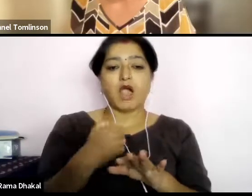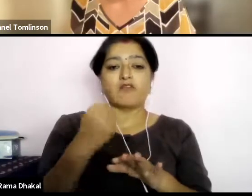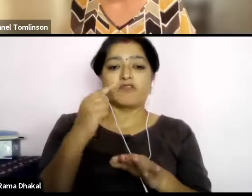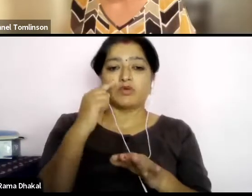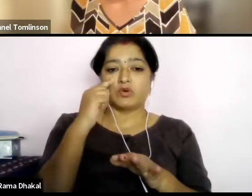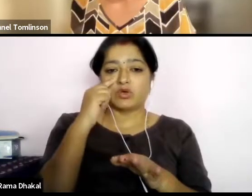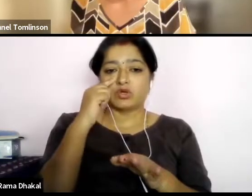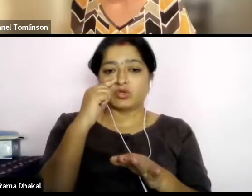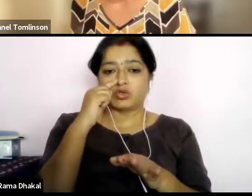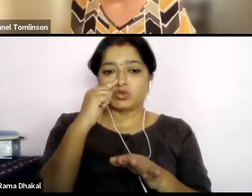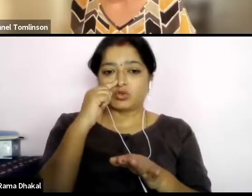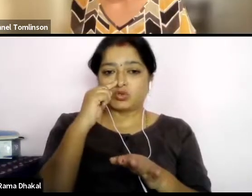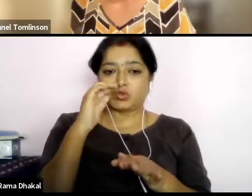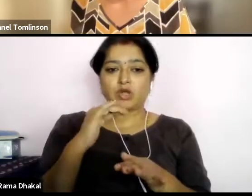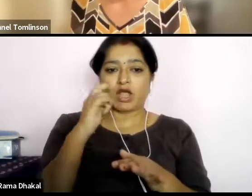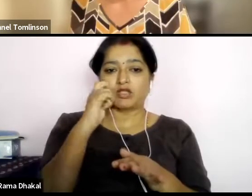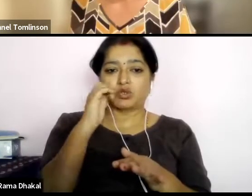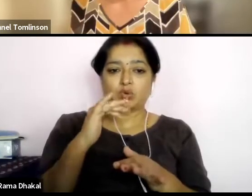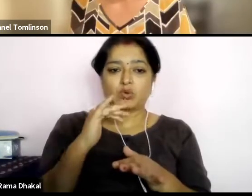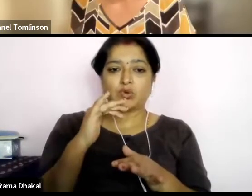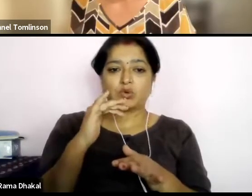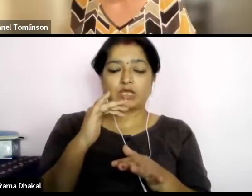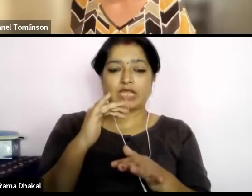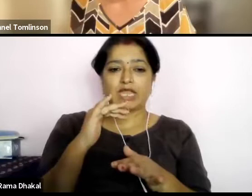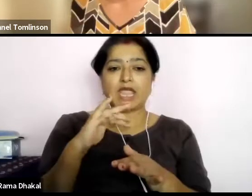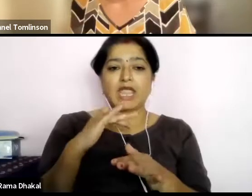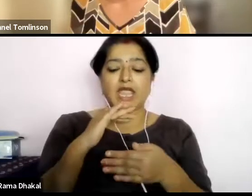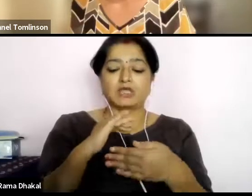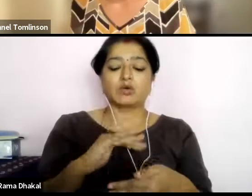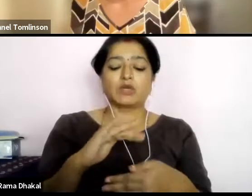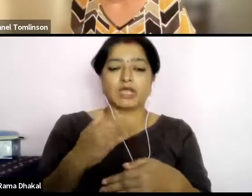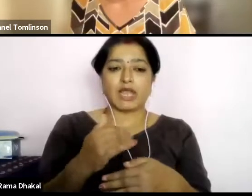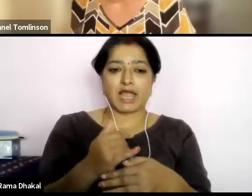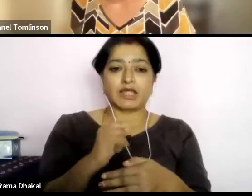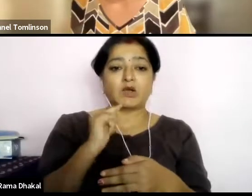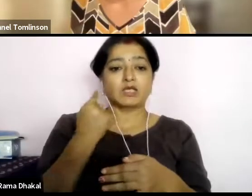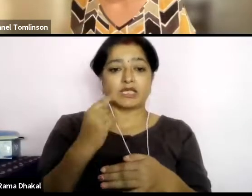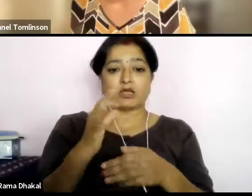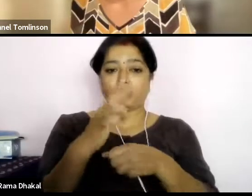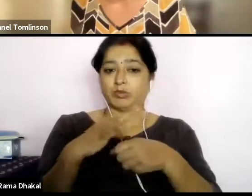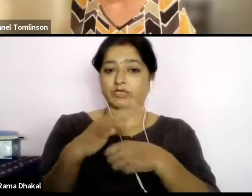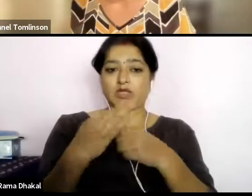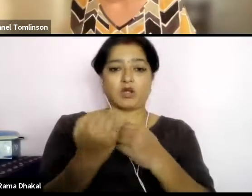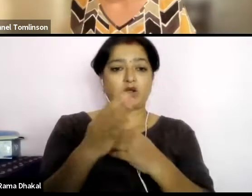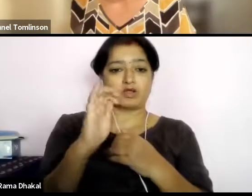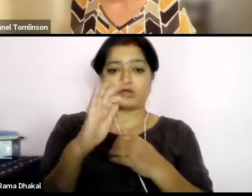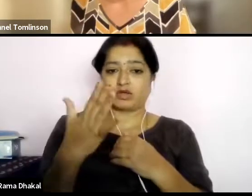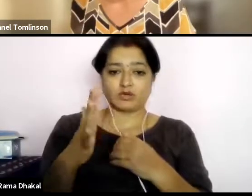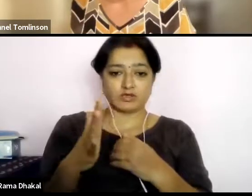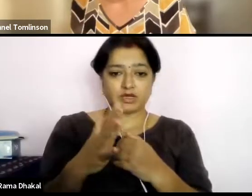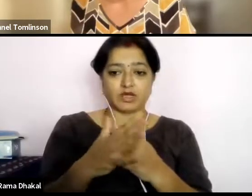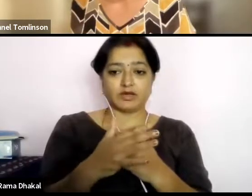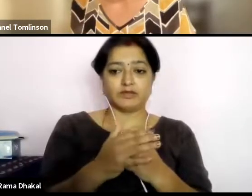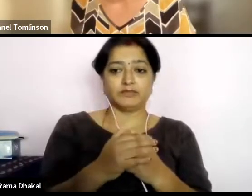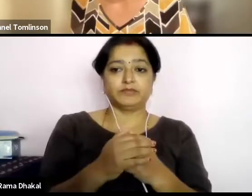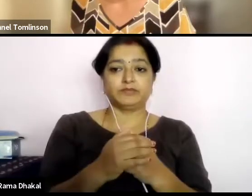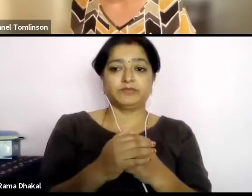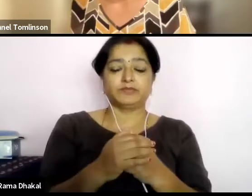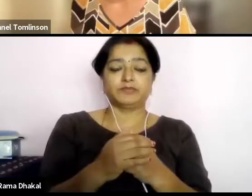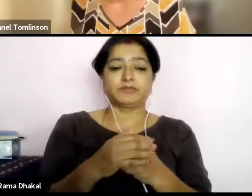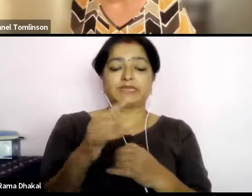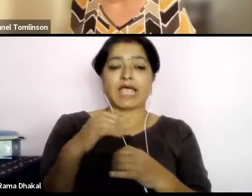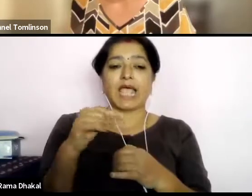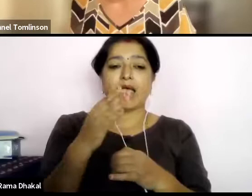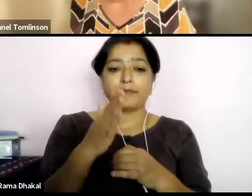we are offering them free reading classes and mathematics classes for their children. We still have to follow the